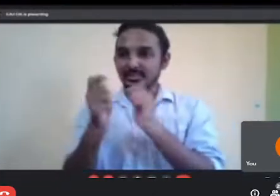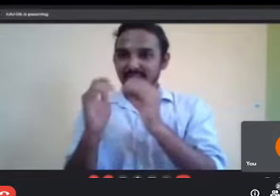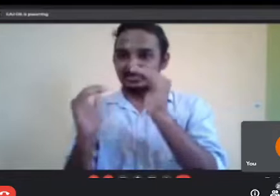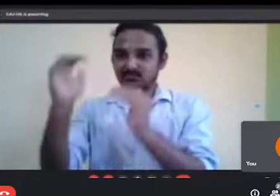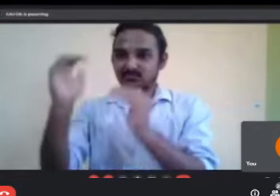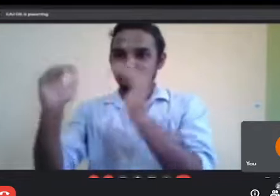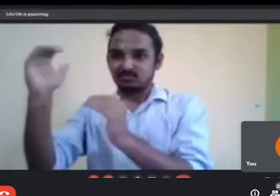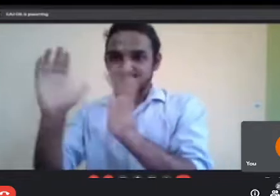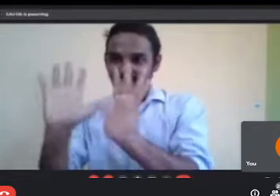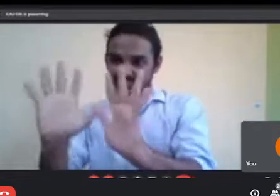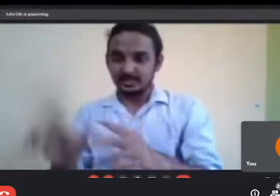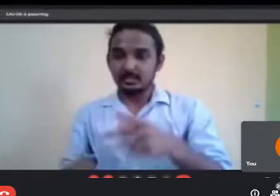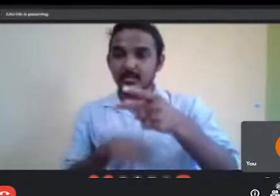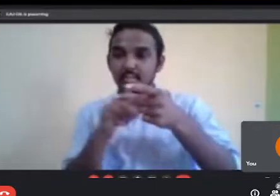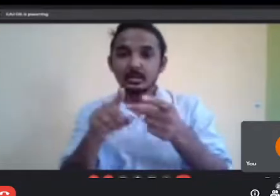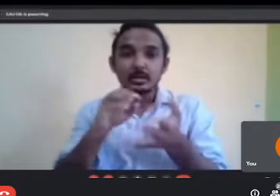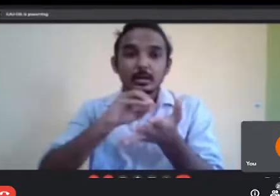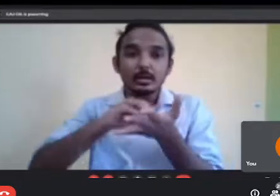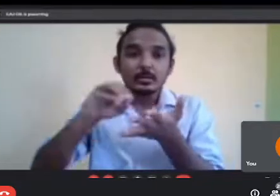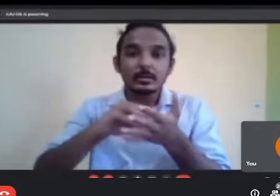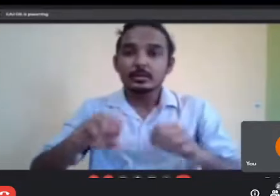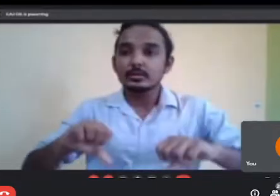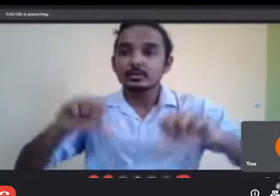After the involvement, which we saw that there was